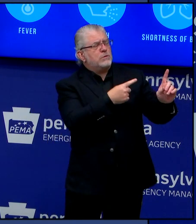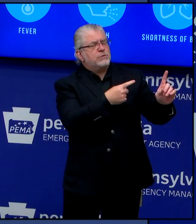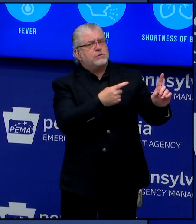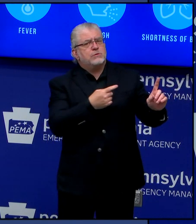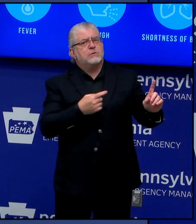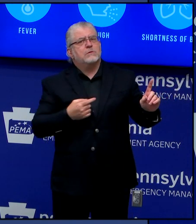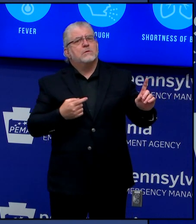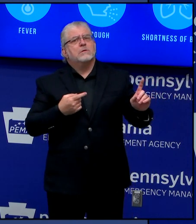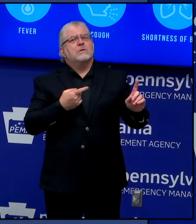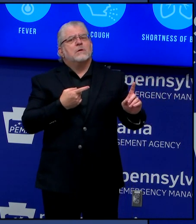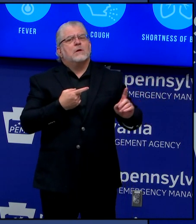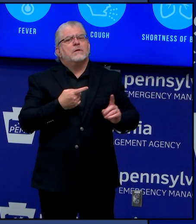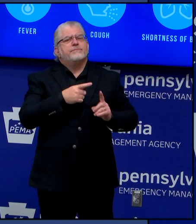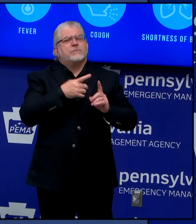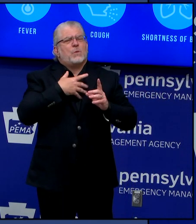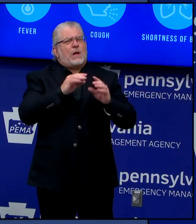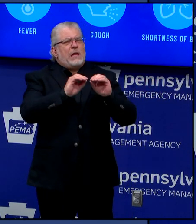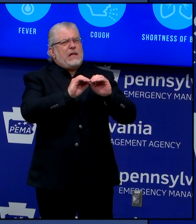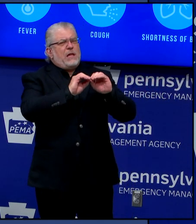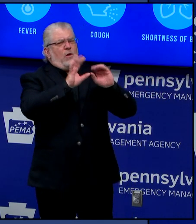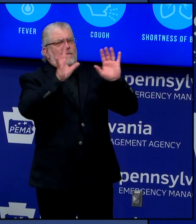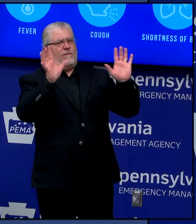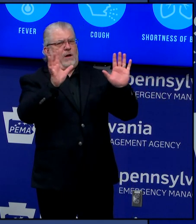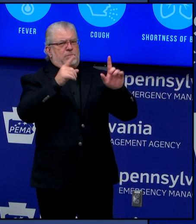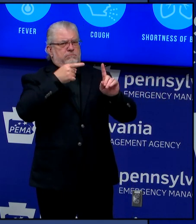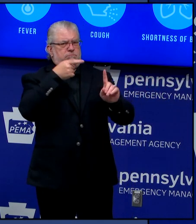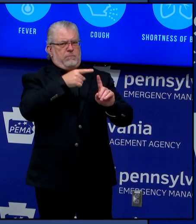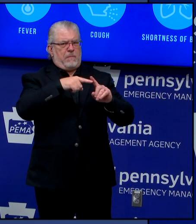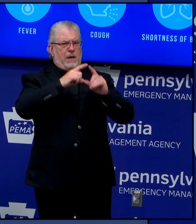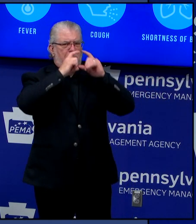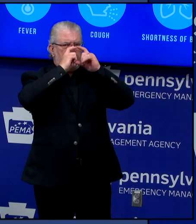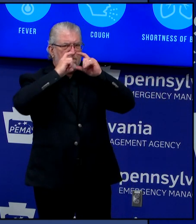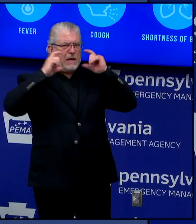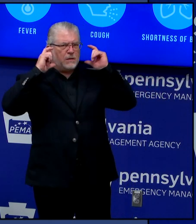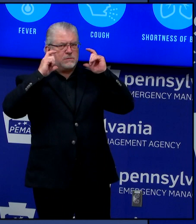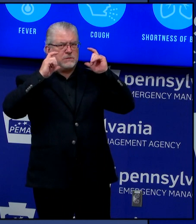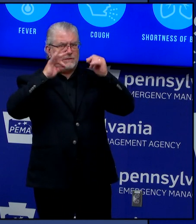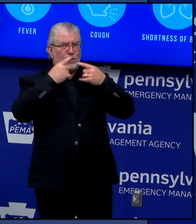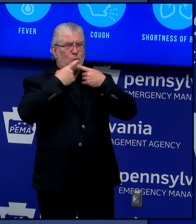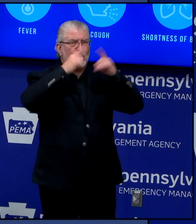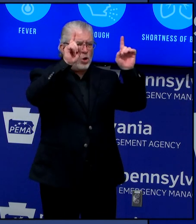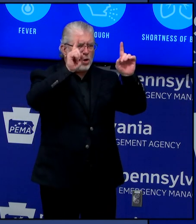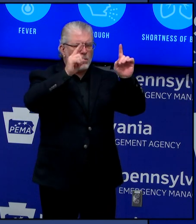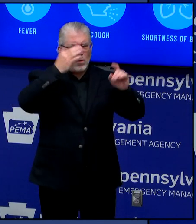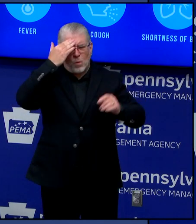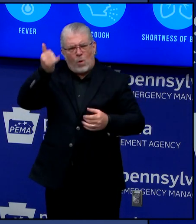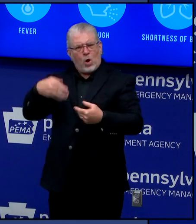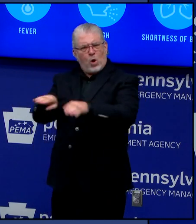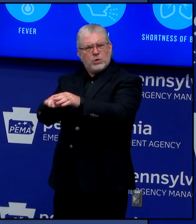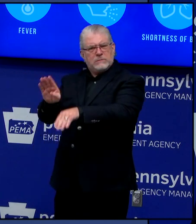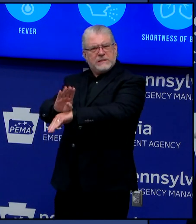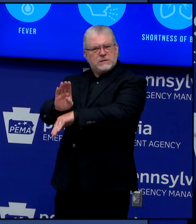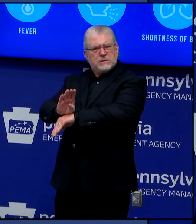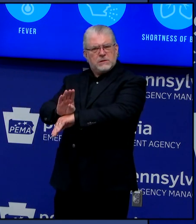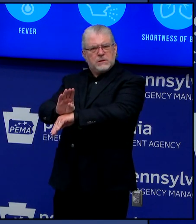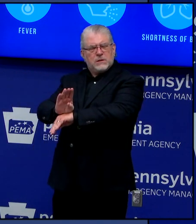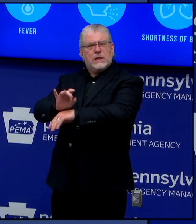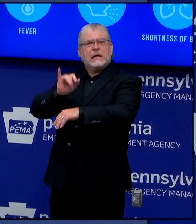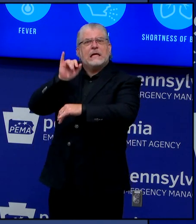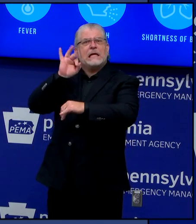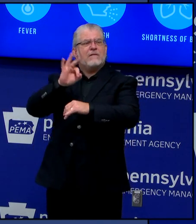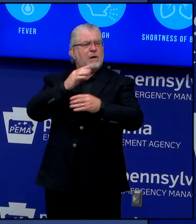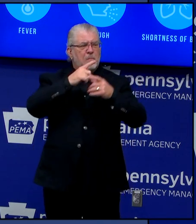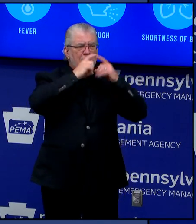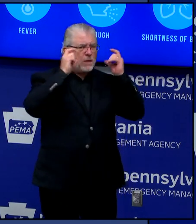do businesses need to close? Or if they don't work, why do people need to wear them inside businesses that are open? Well, the issue is that